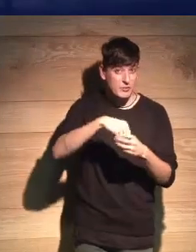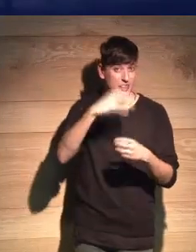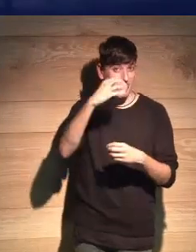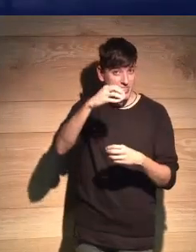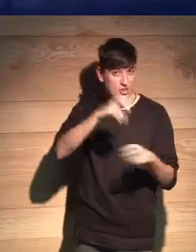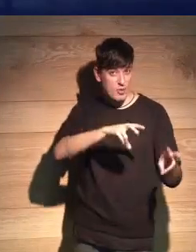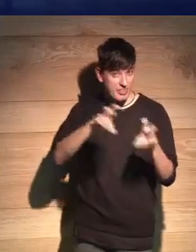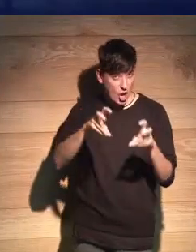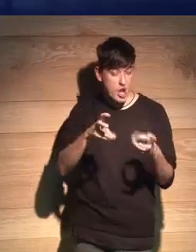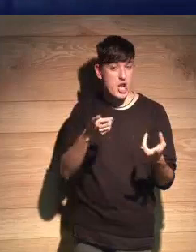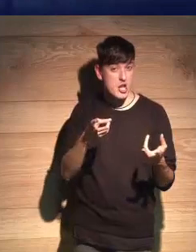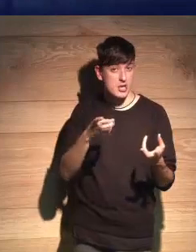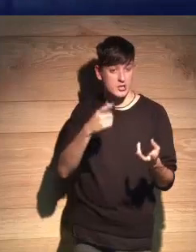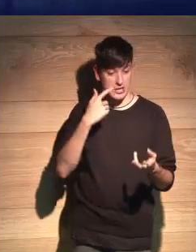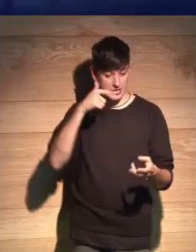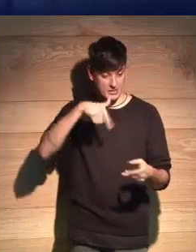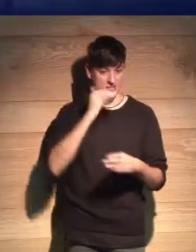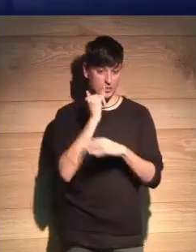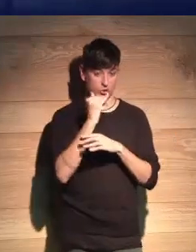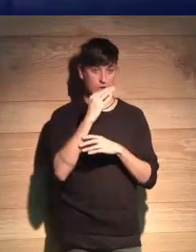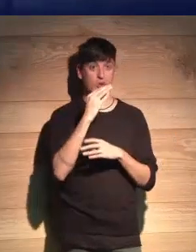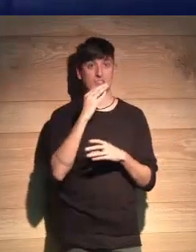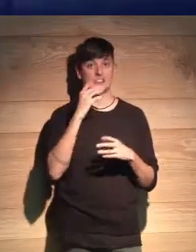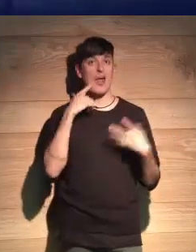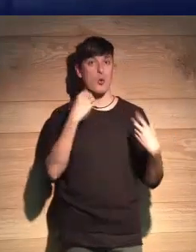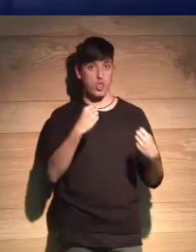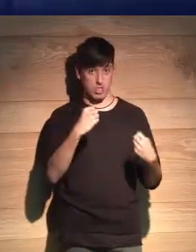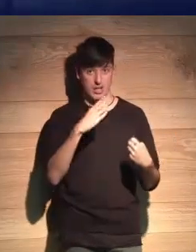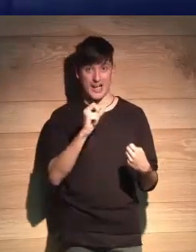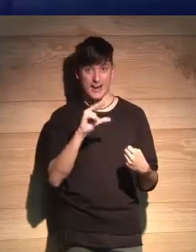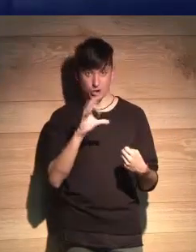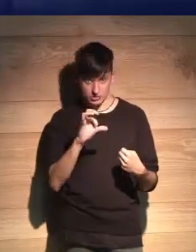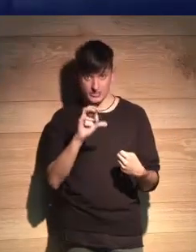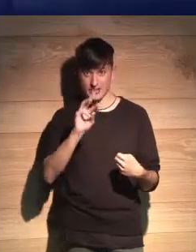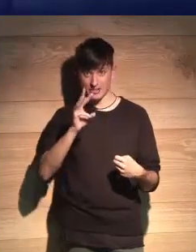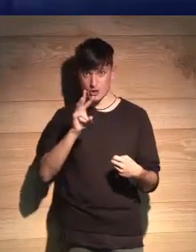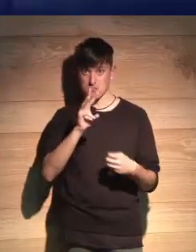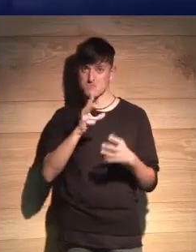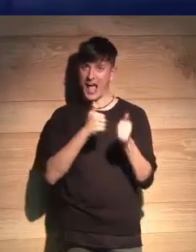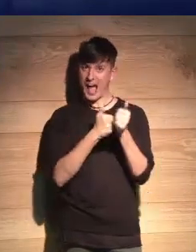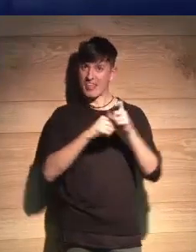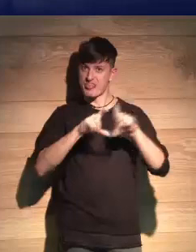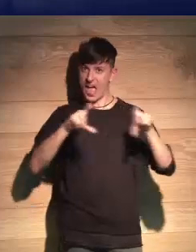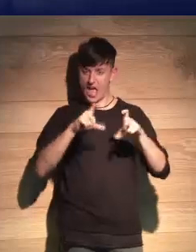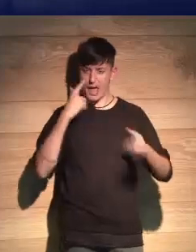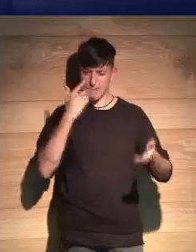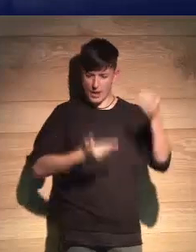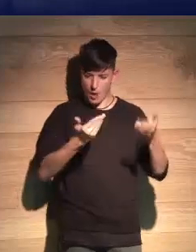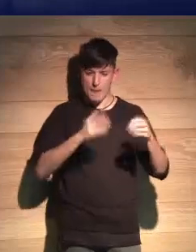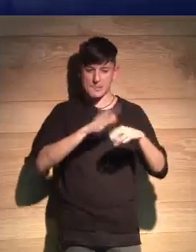establish priorities in the Spanish system, and here our institute is an